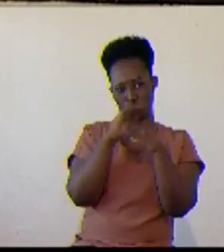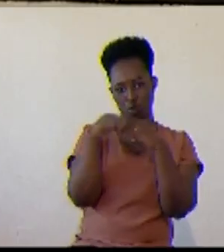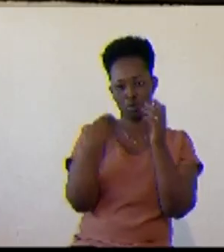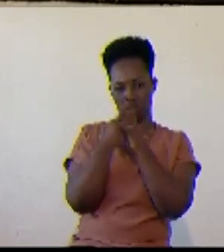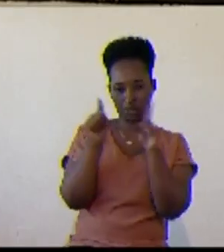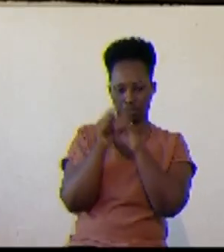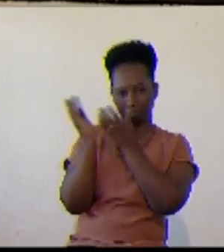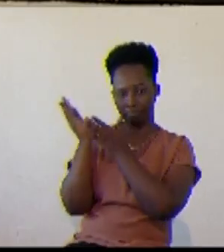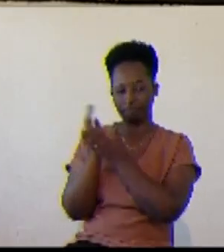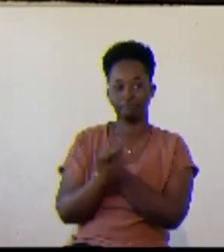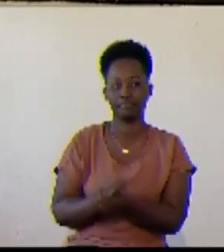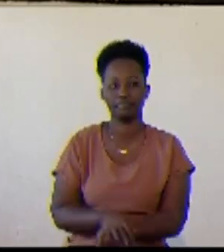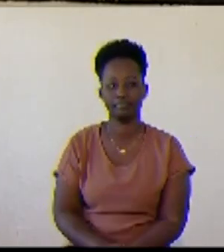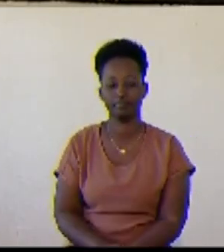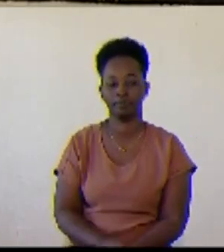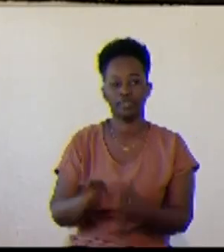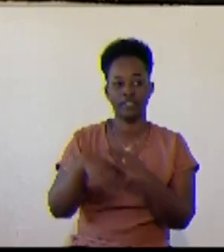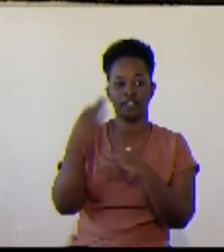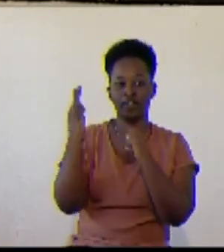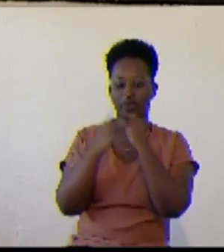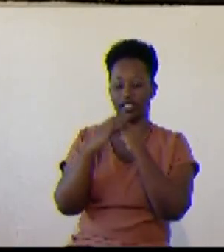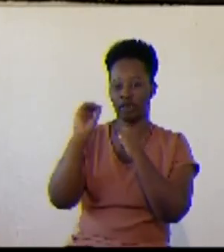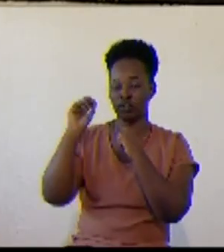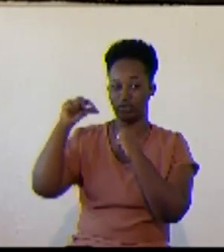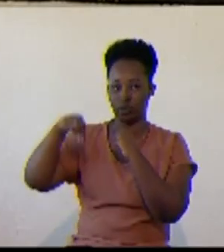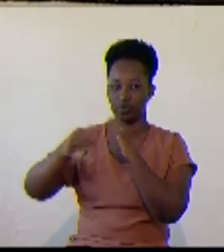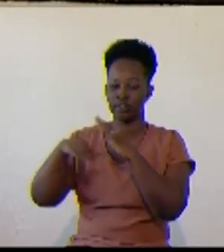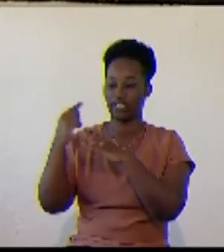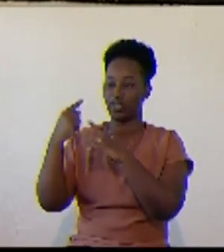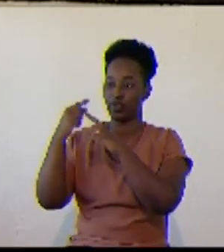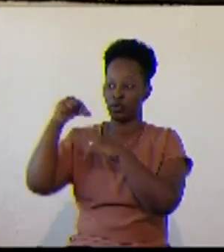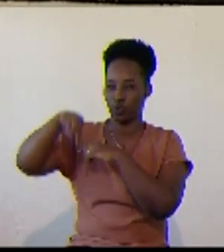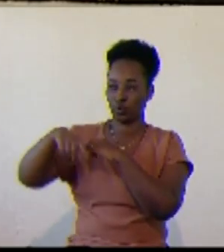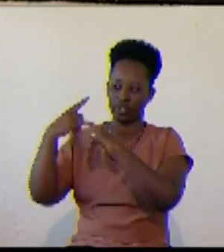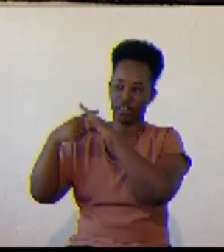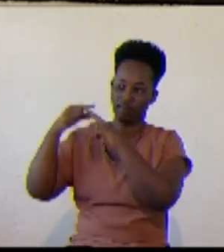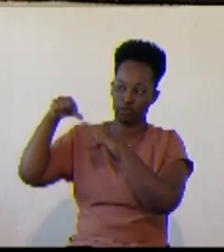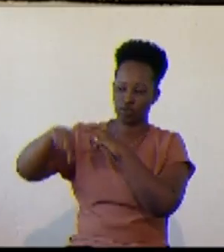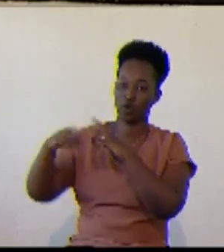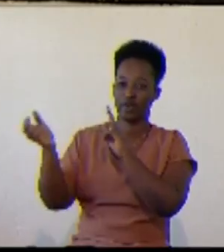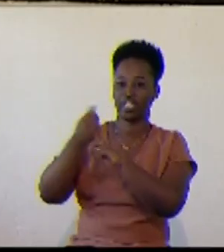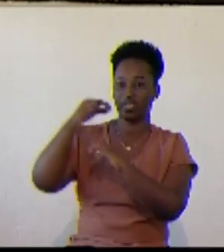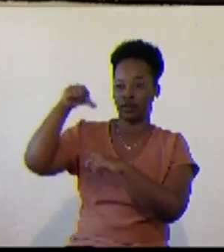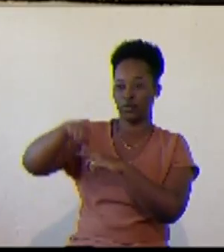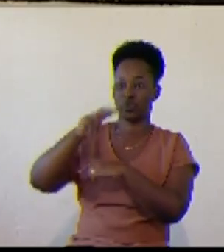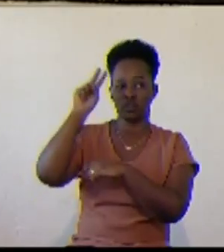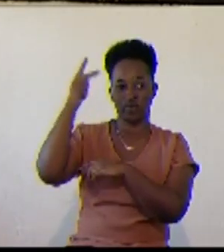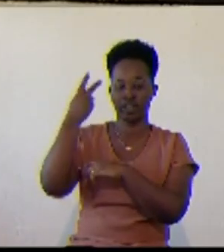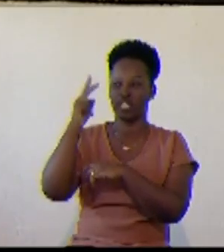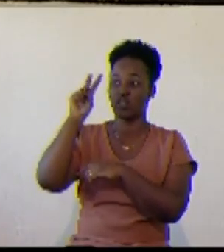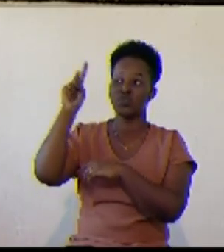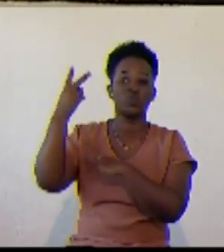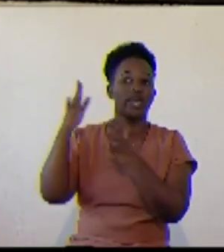800, 800 Q. Then Q times Q, you get Q squared. Where does the square come from? This is a